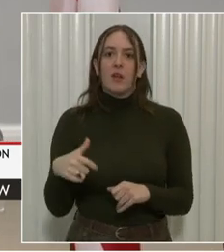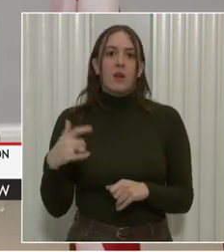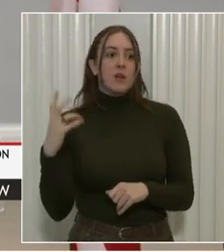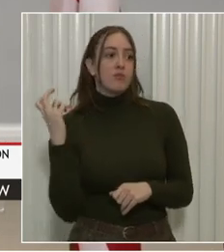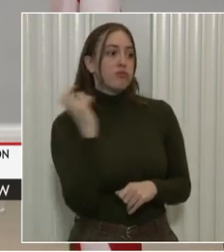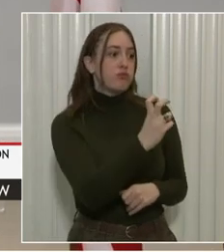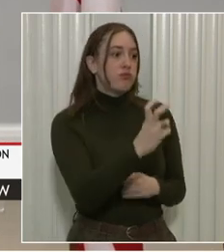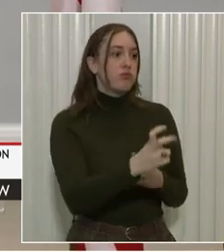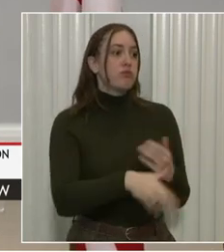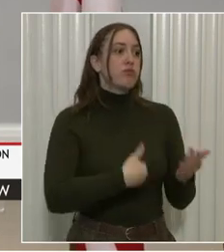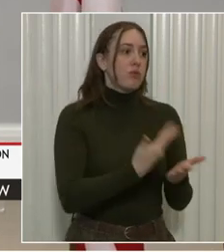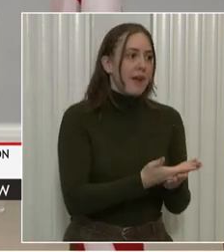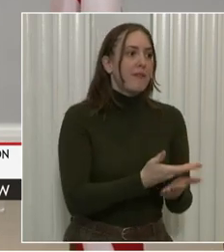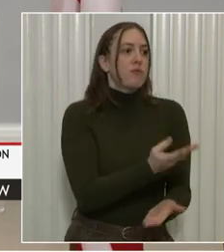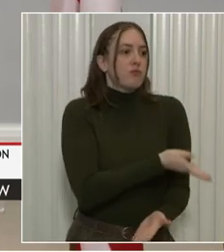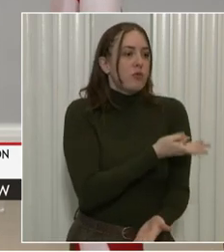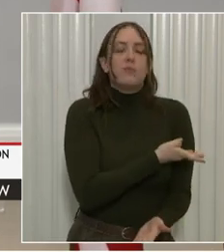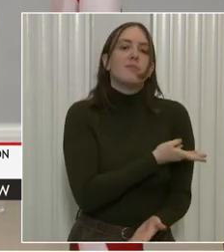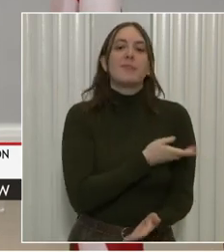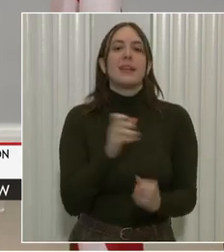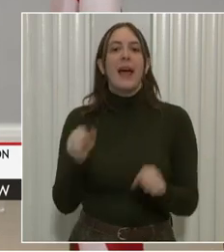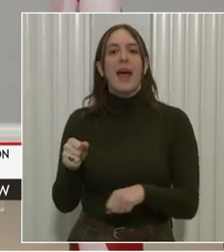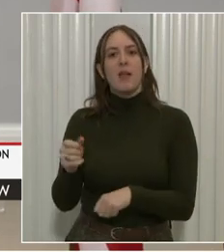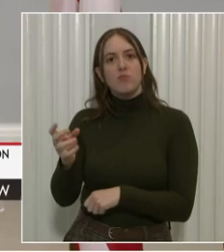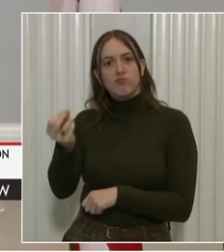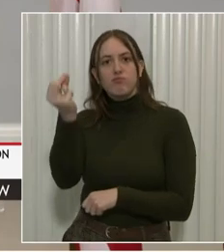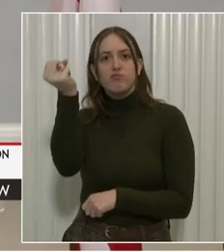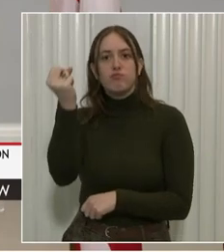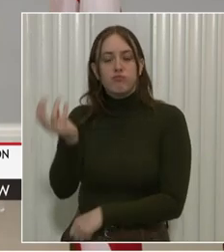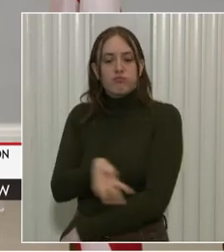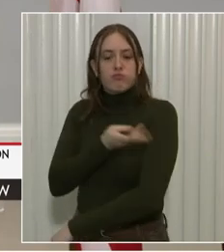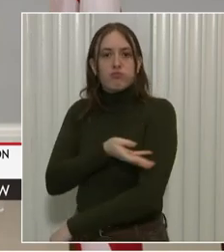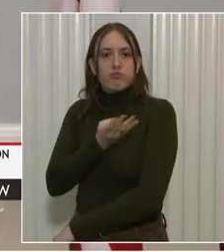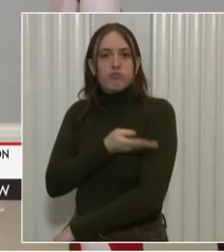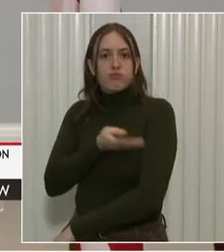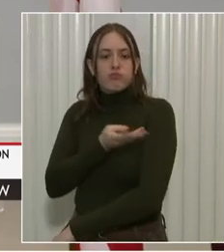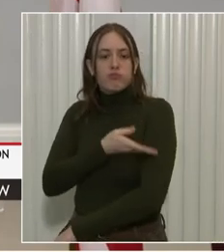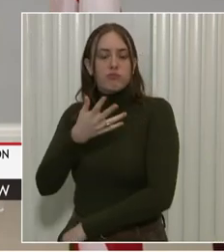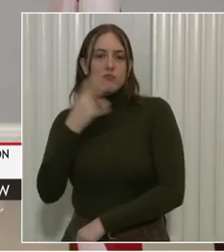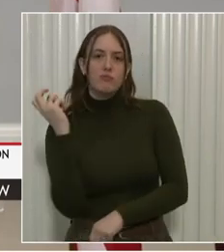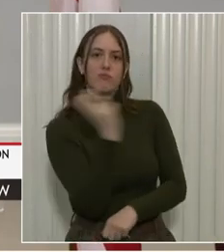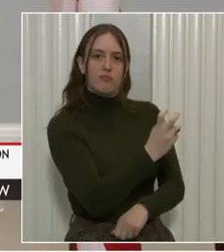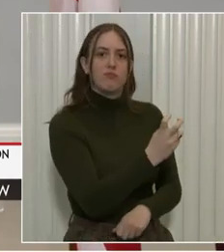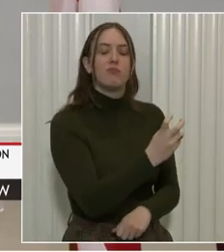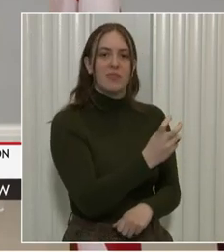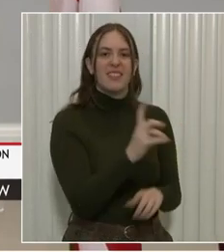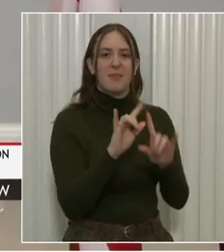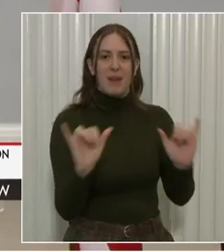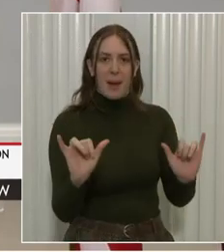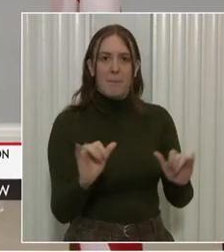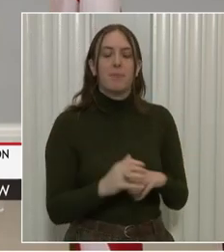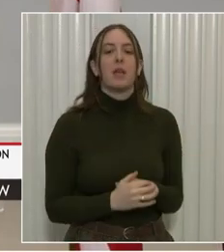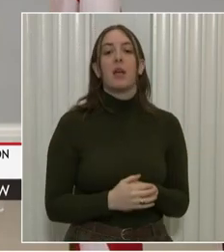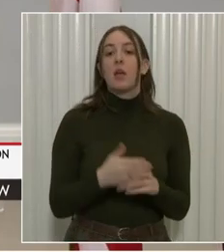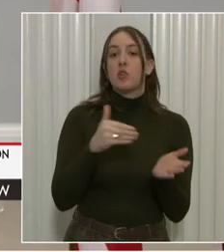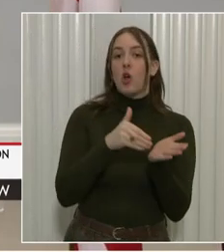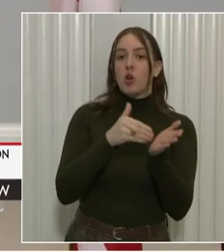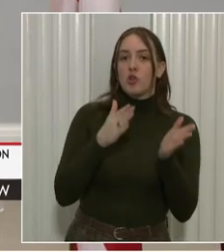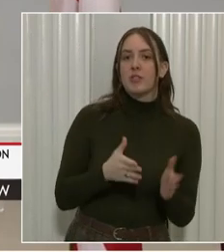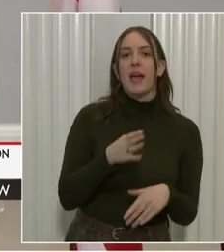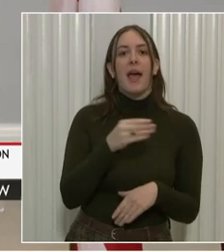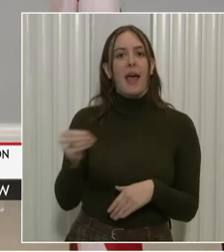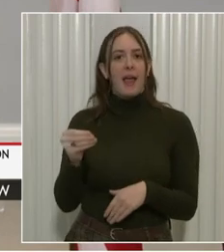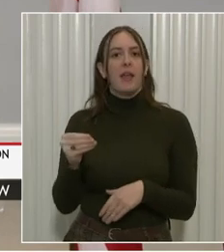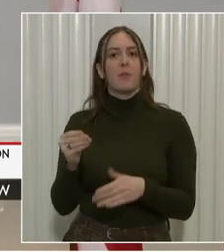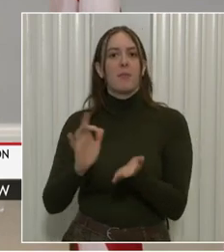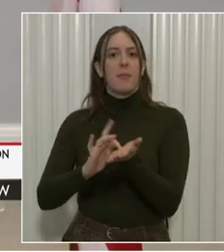call this the whole blood program. And the doctors and phlebotomists will say more. But with